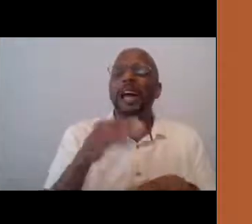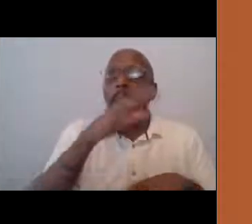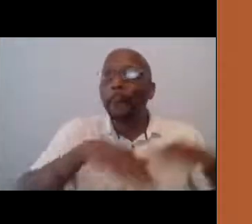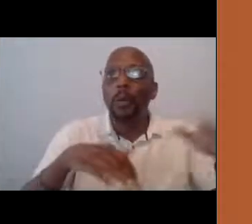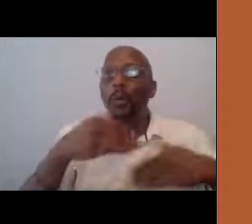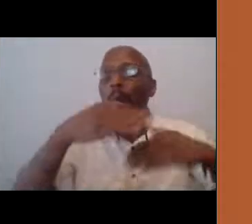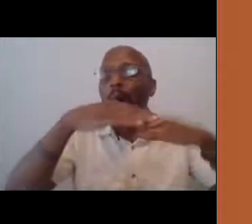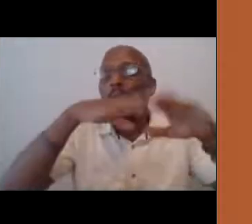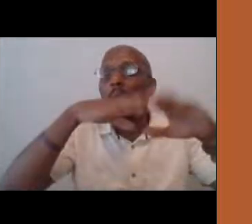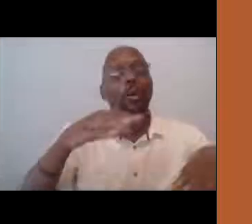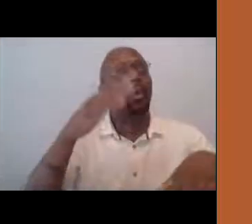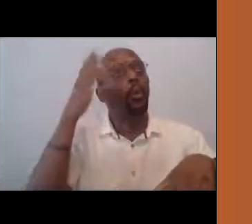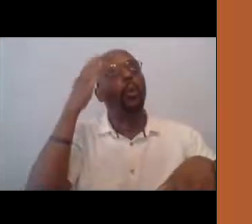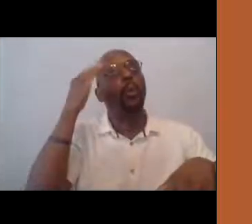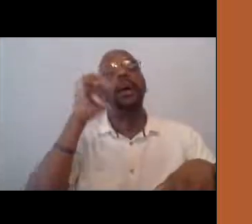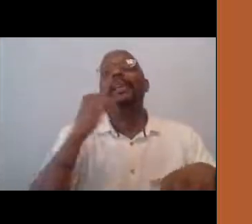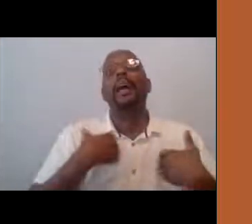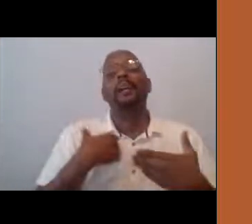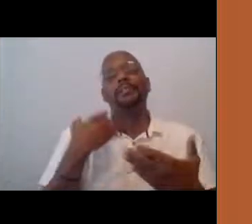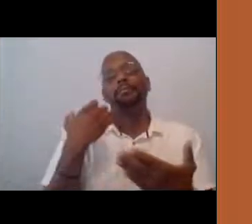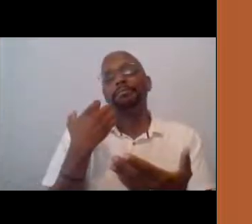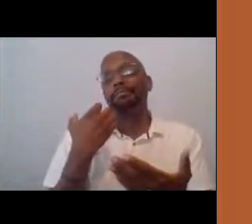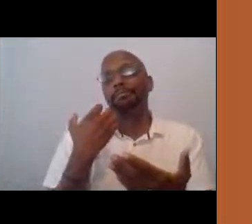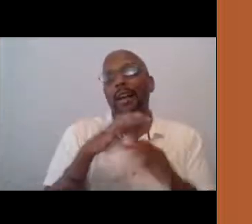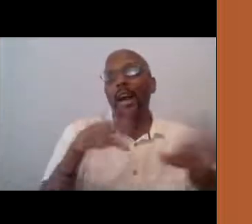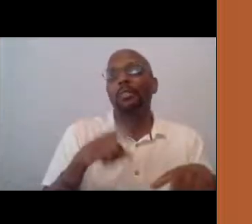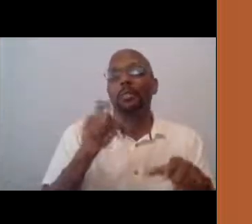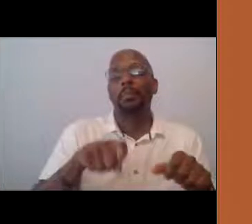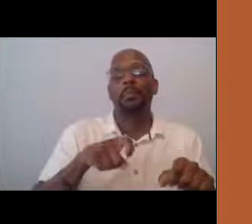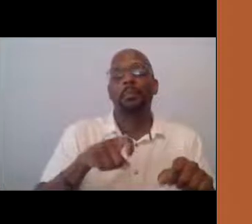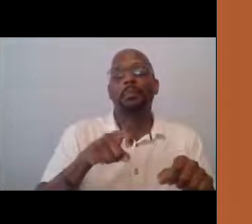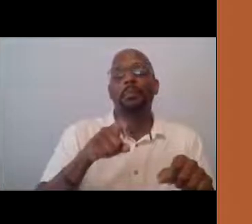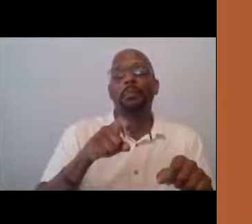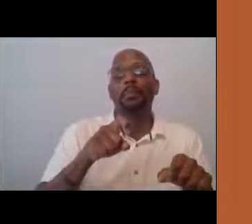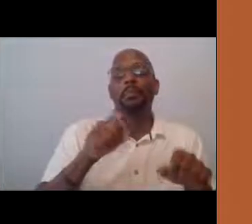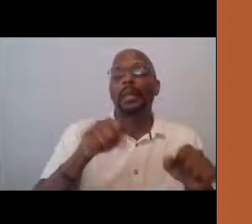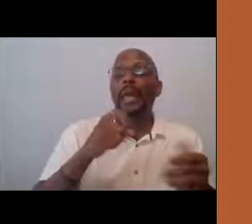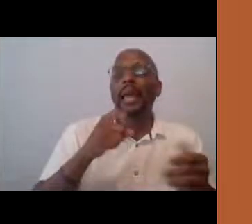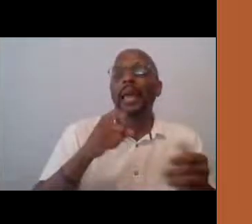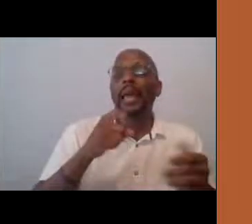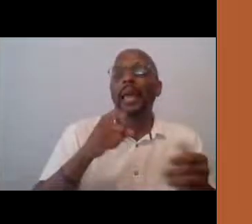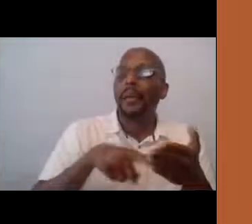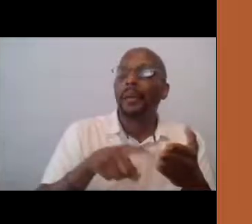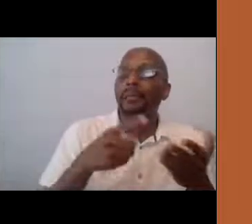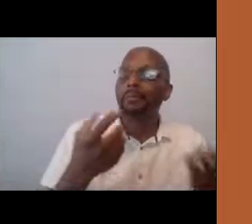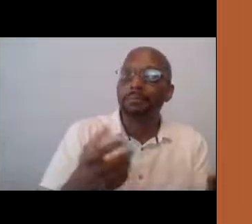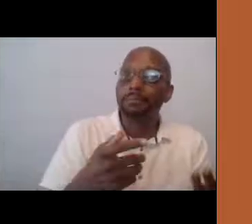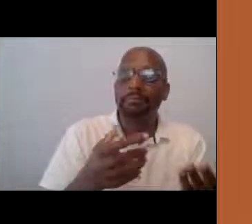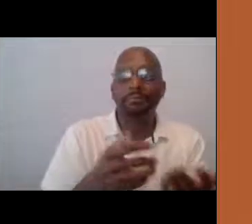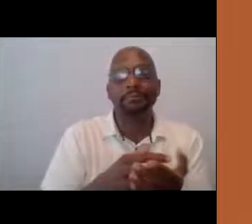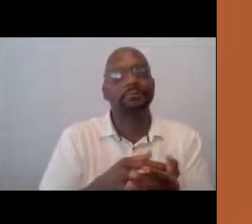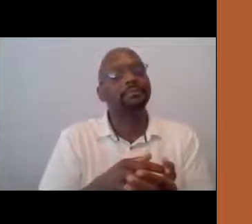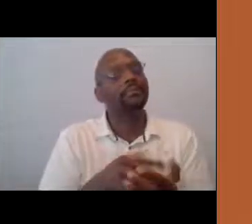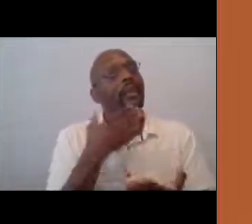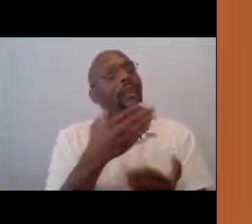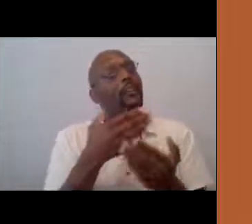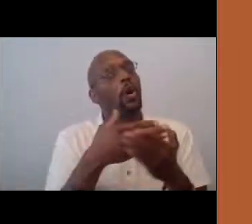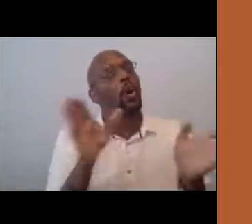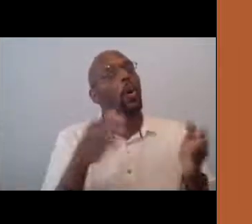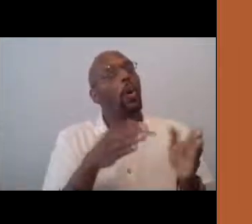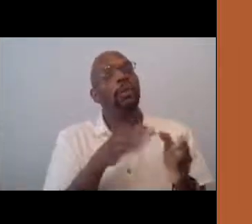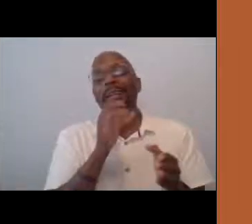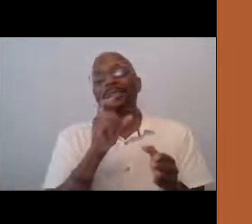just want to thank you for your leadership to make sure that you are opening up this region to more and more people, that they don't have to just be a student